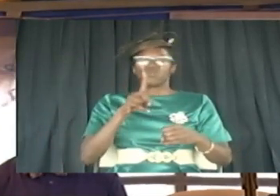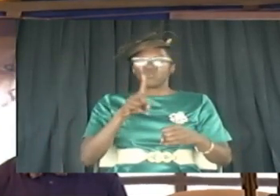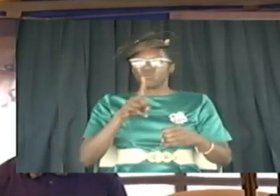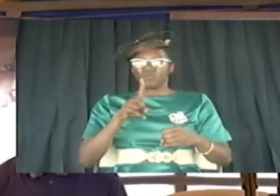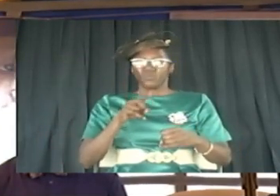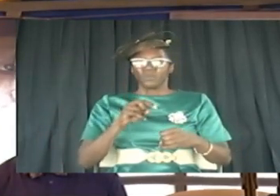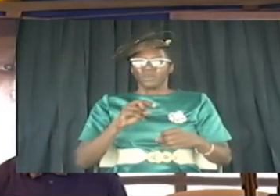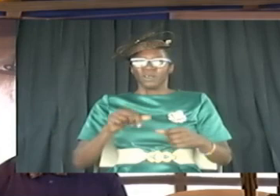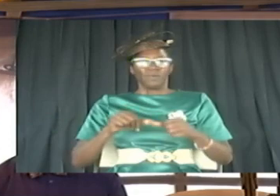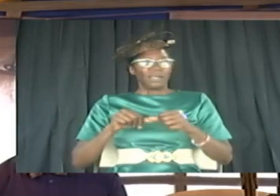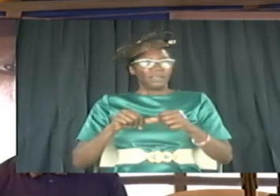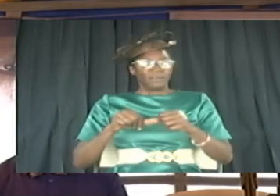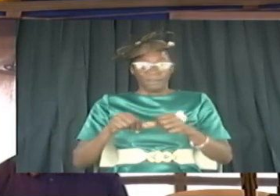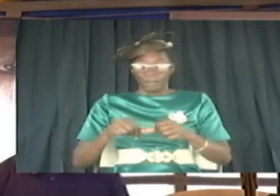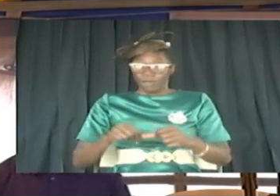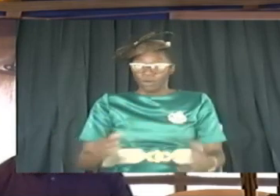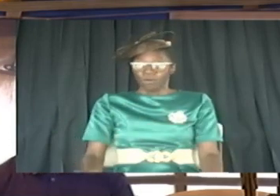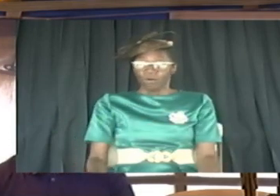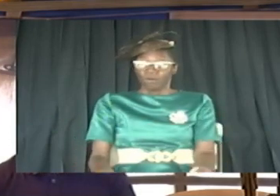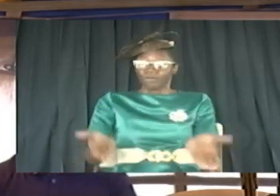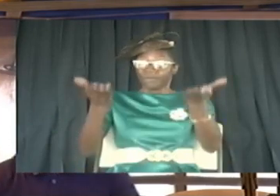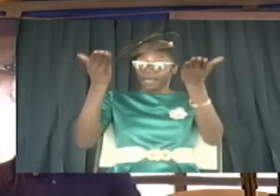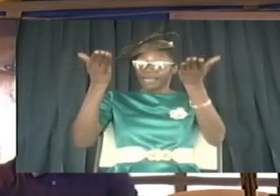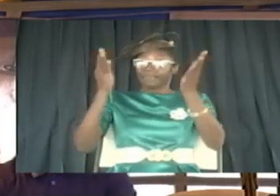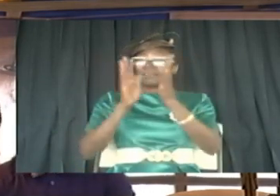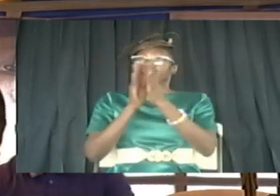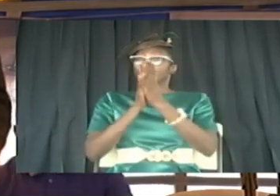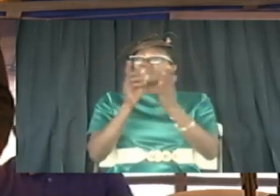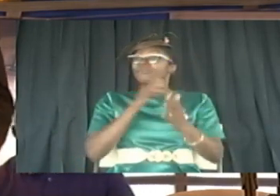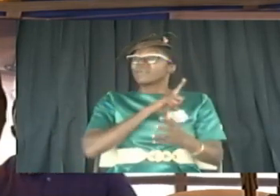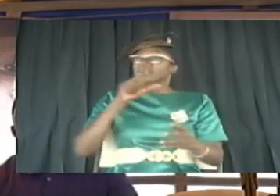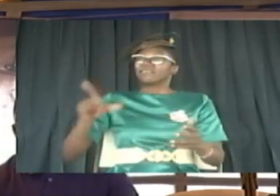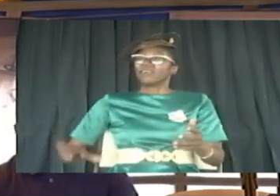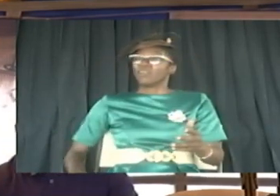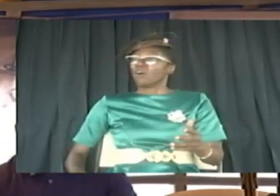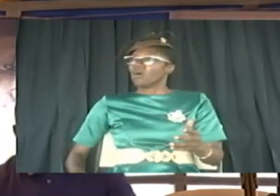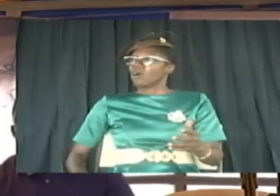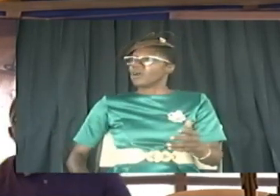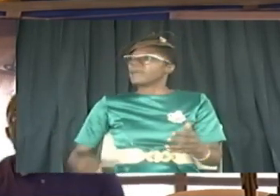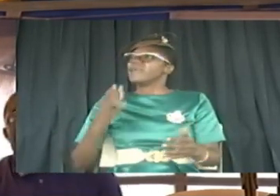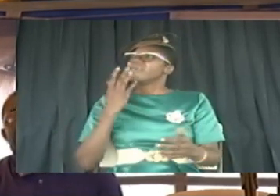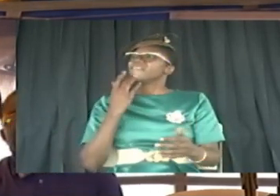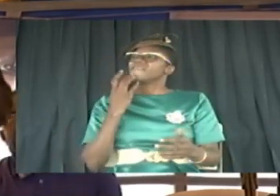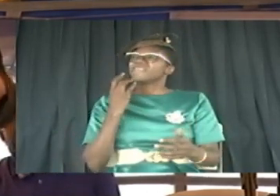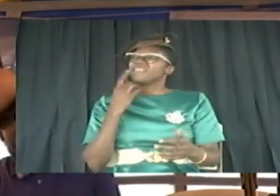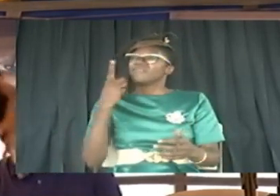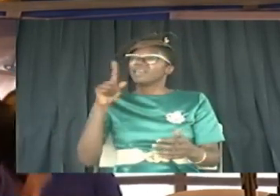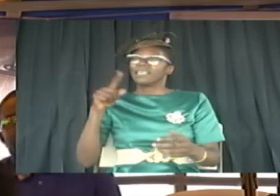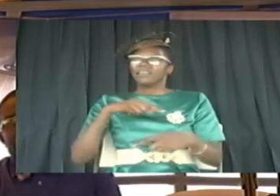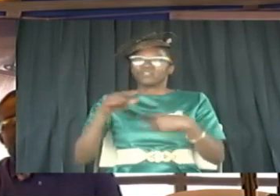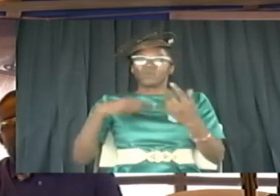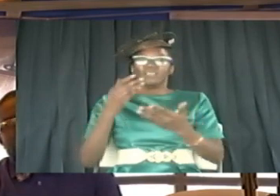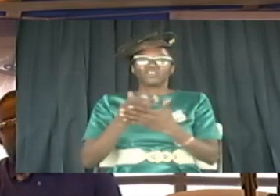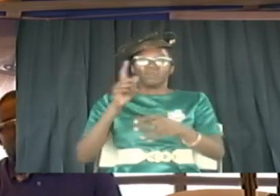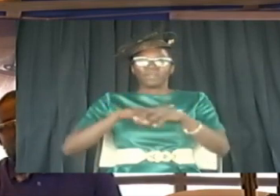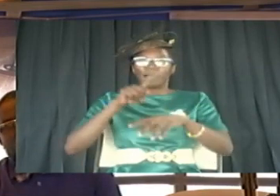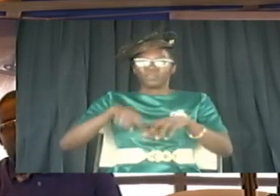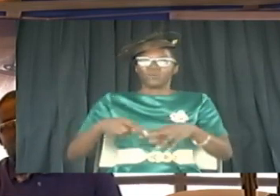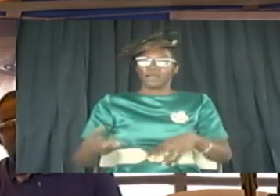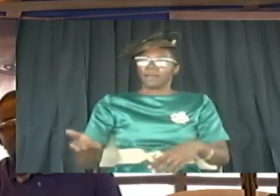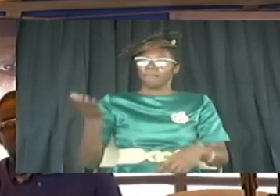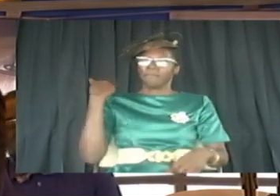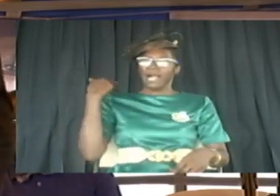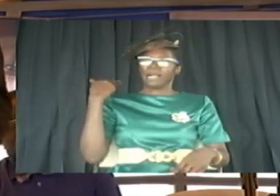you. Oh, can we praise the Lord? Can we praise the Lord? Favor is when sometimes you're at the back of the line,